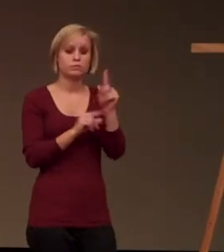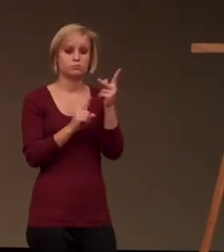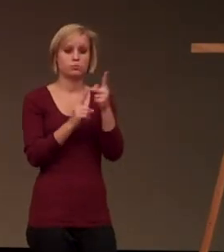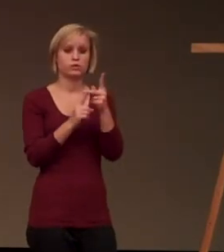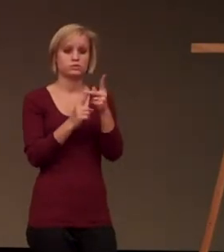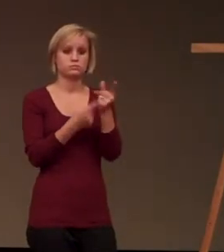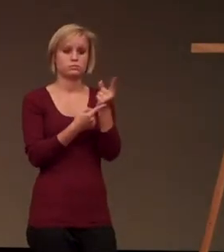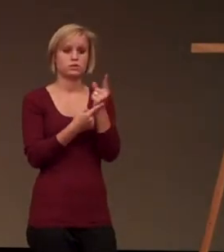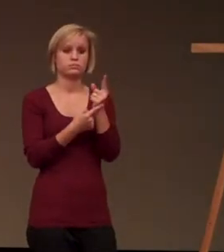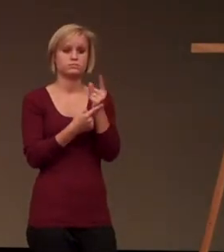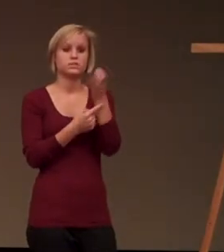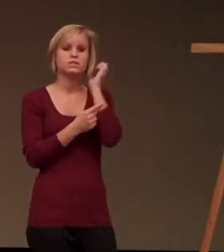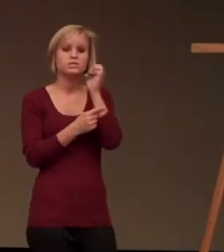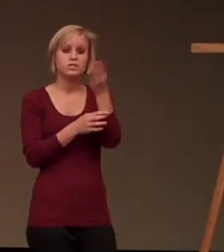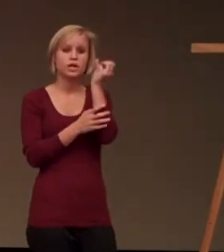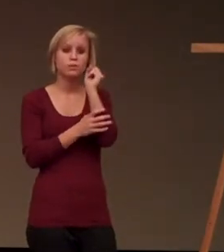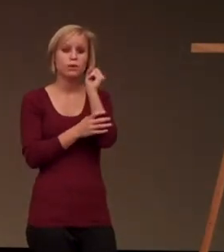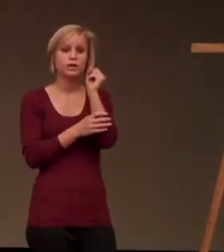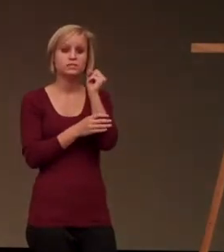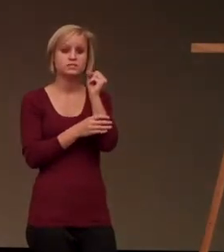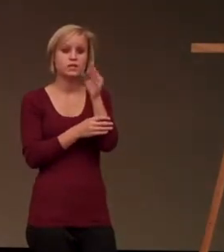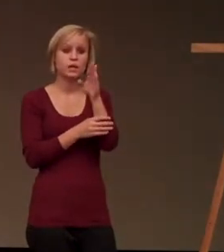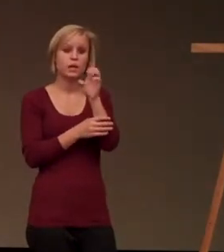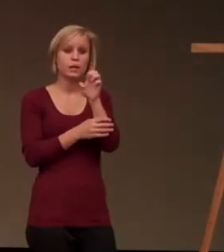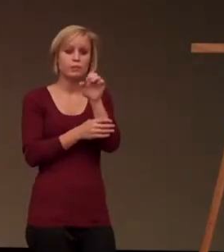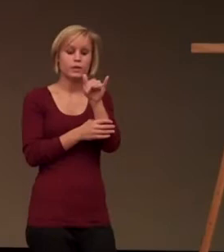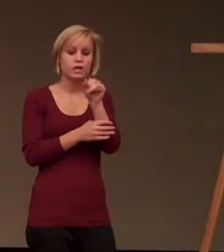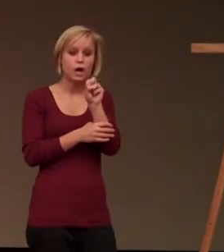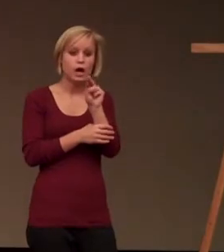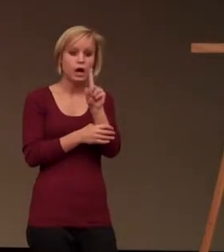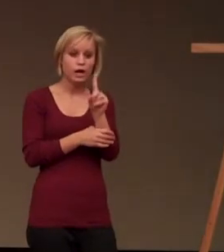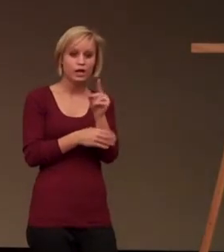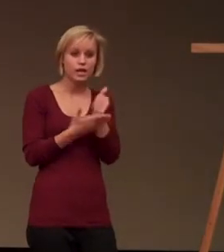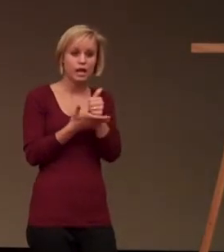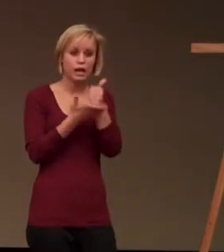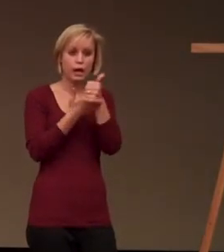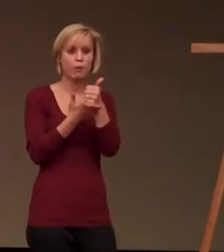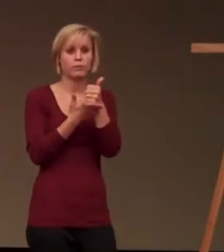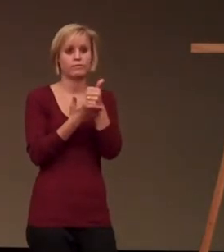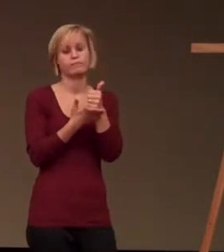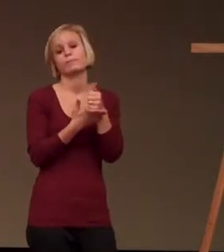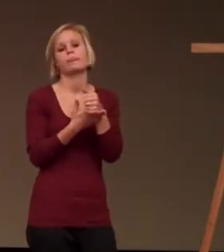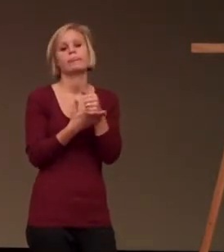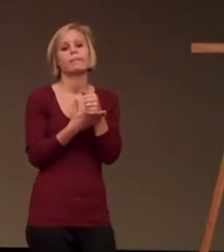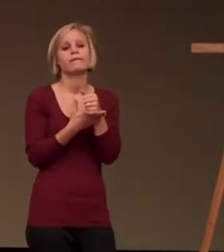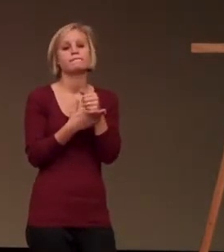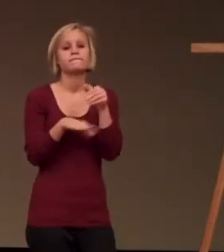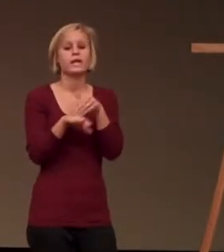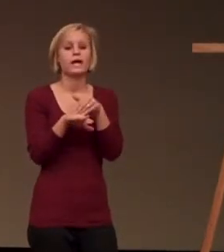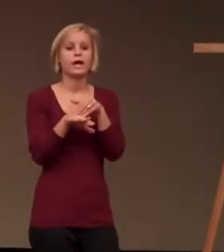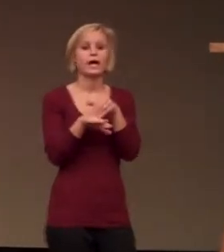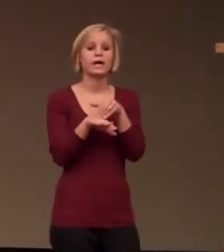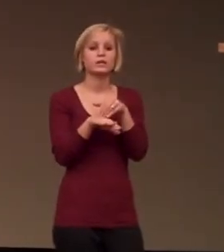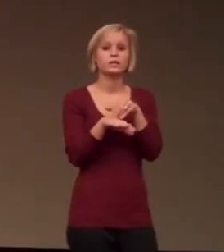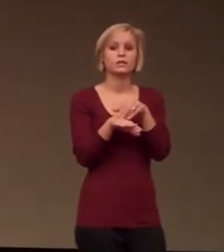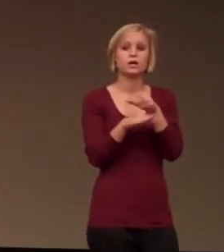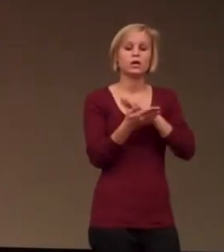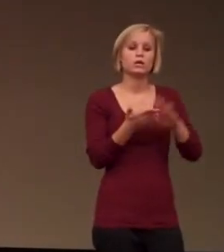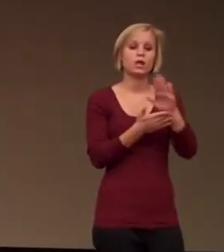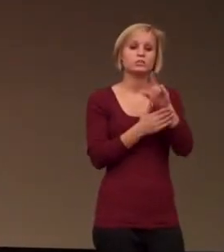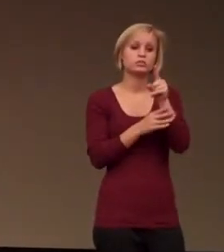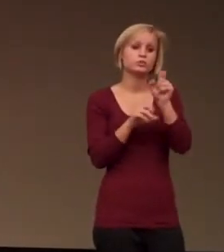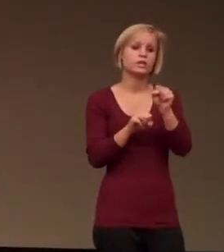beyond help. She was, you know, at college you could only give an